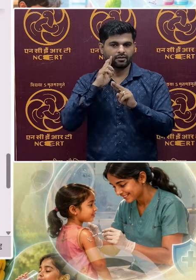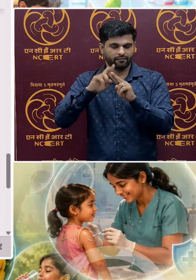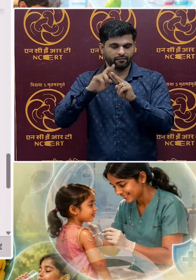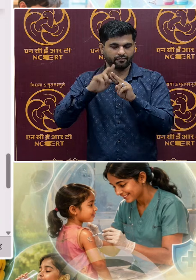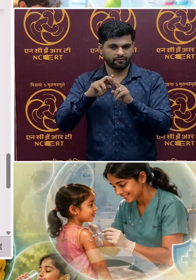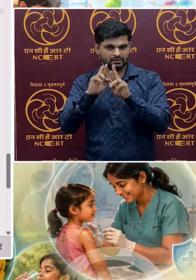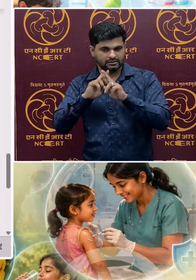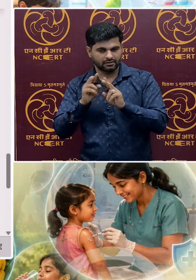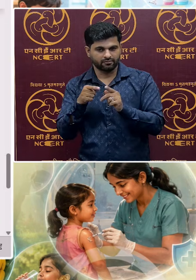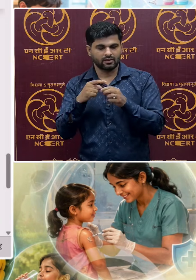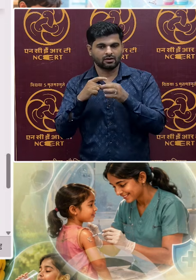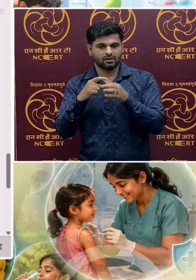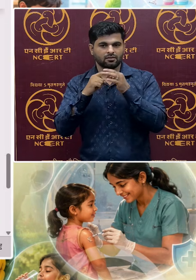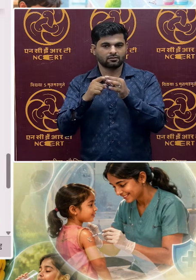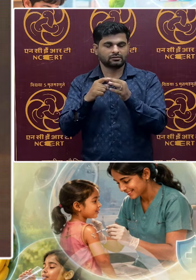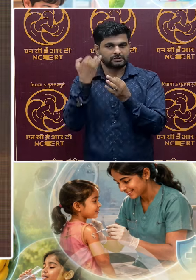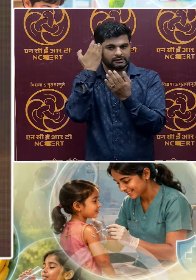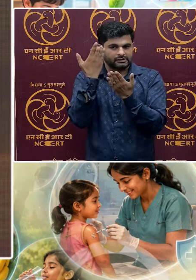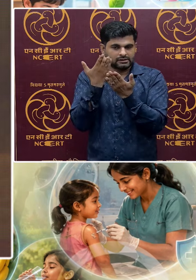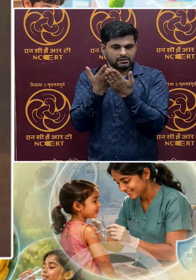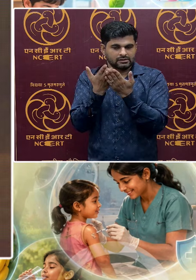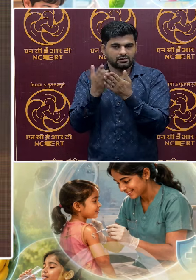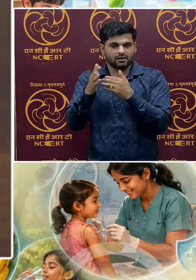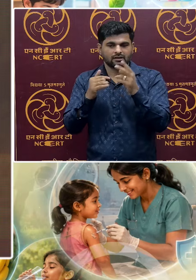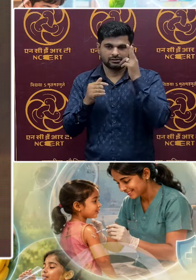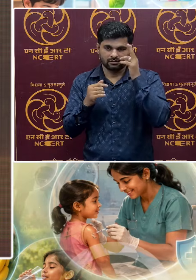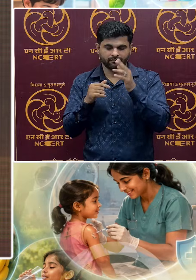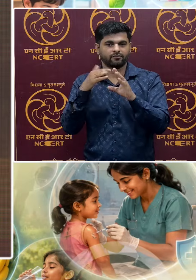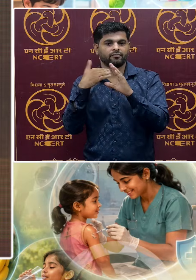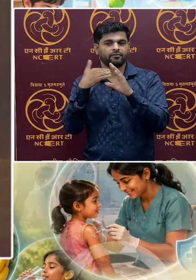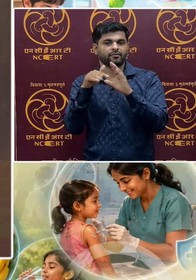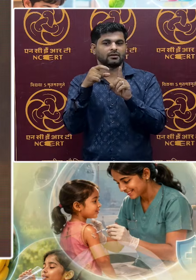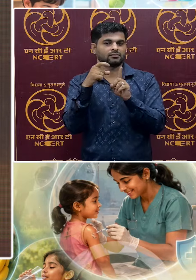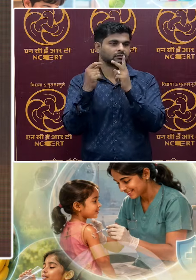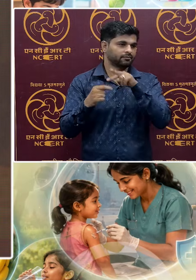questions, queries, raise them on a designated email ID, which is